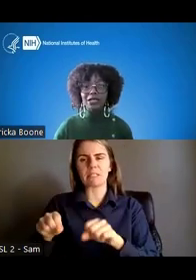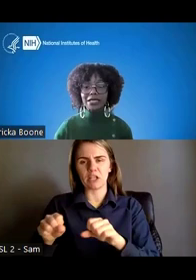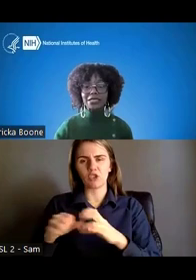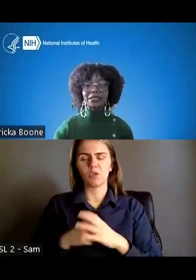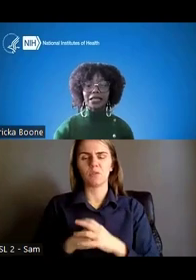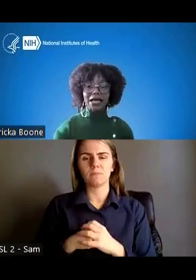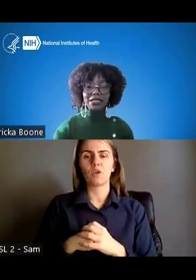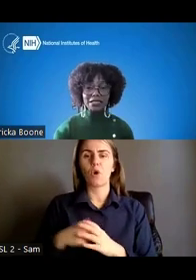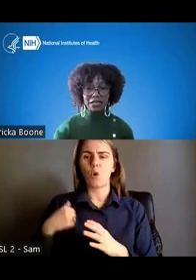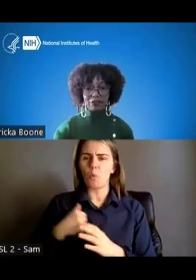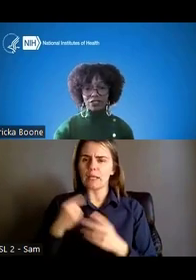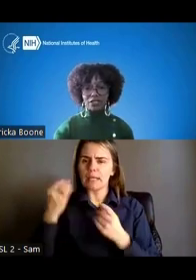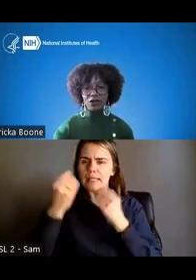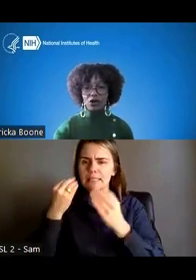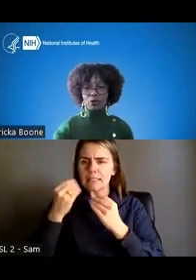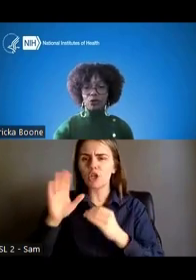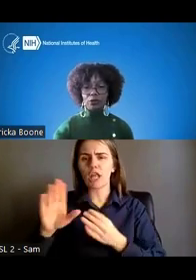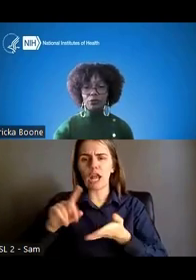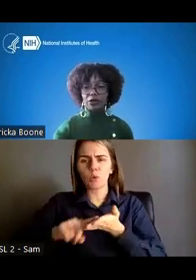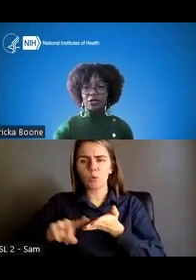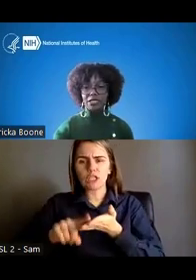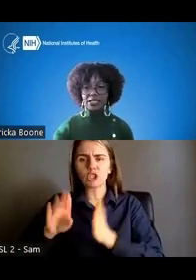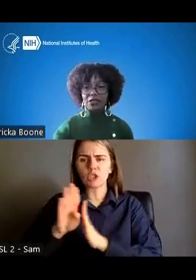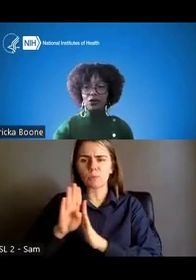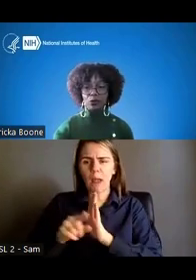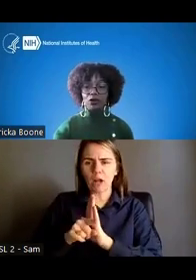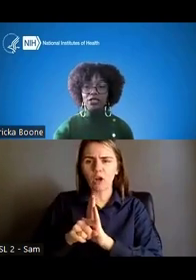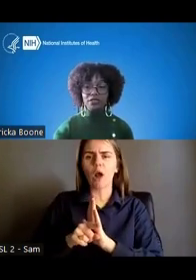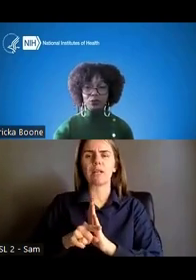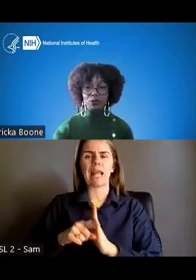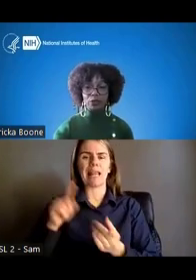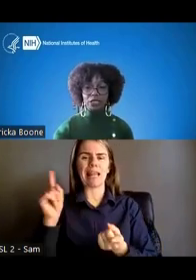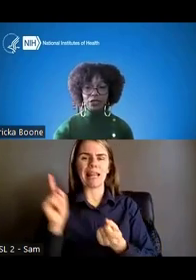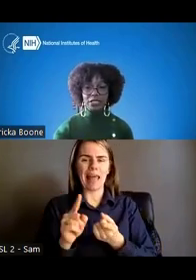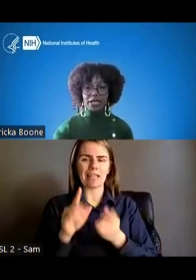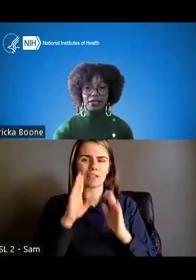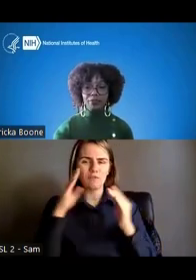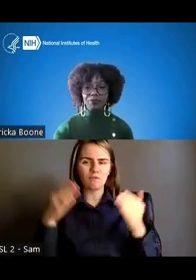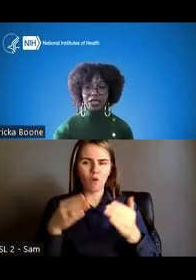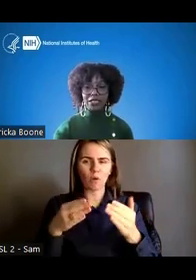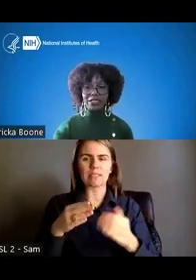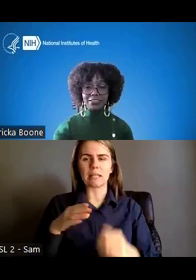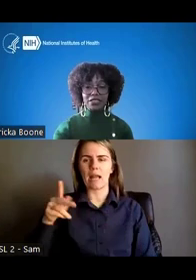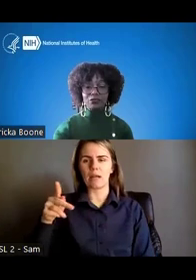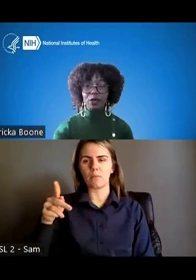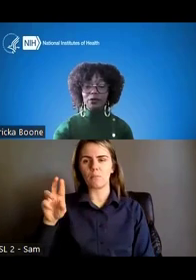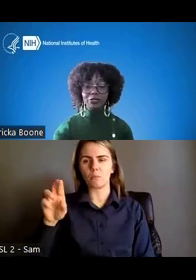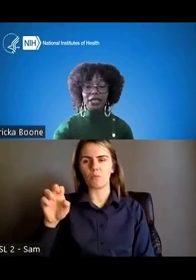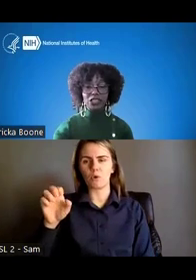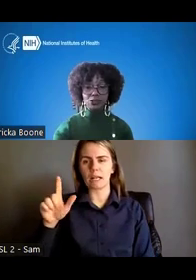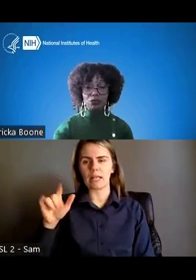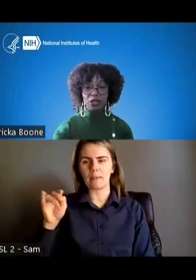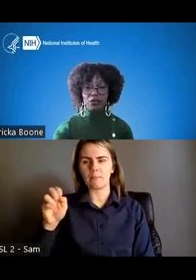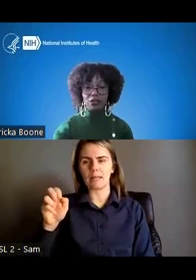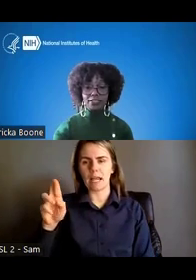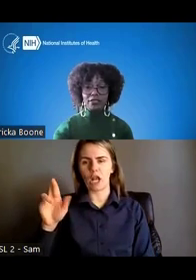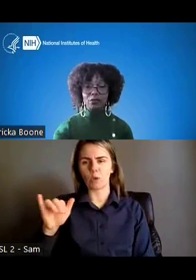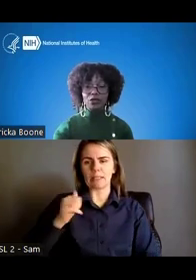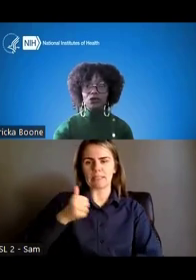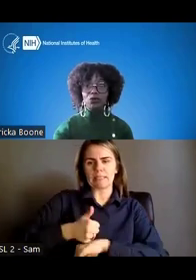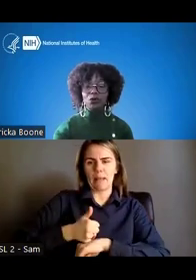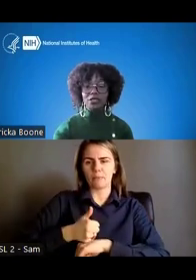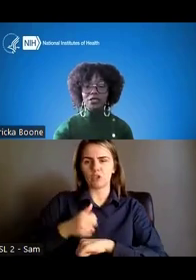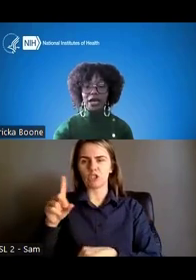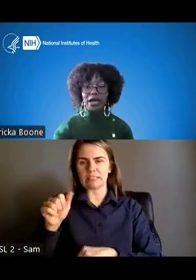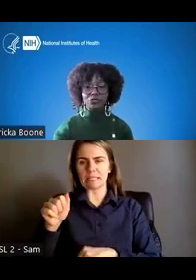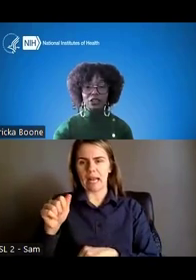and place less emphasis on preliminary data or the presence of preliminary data and extensive publication records as